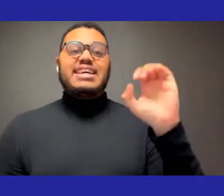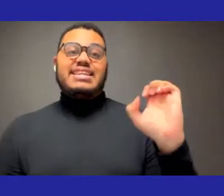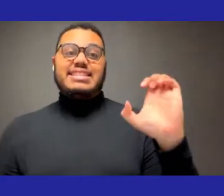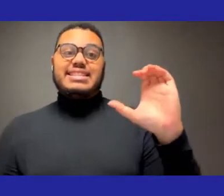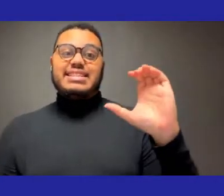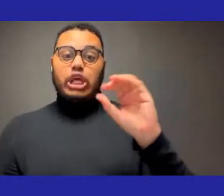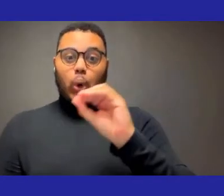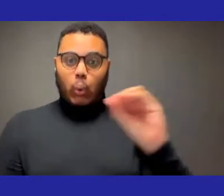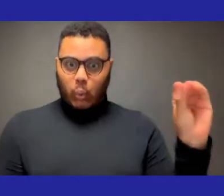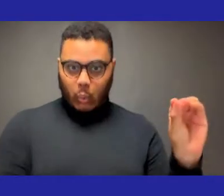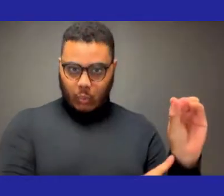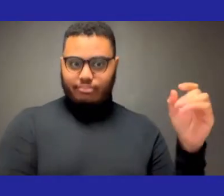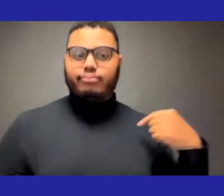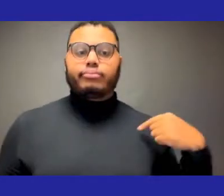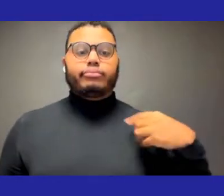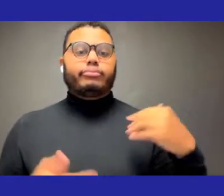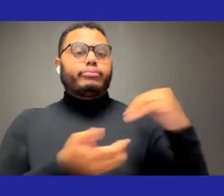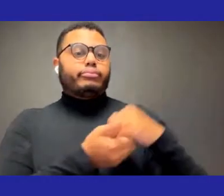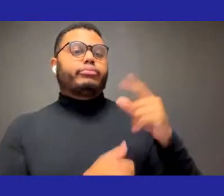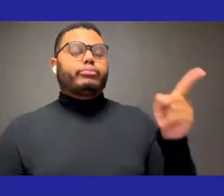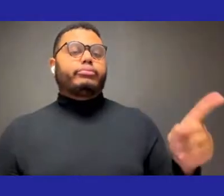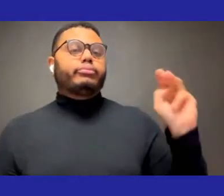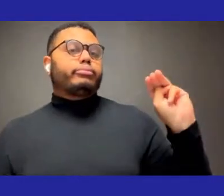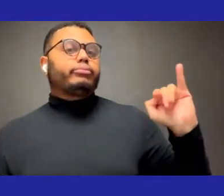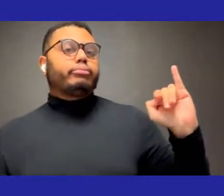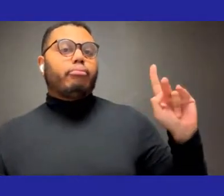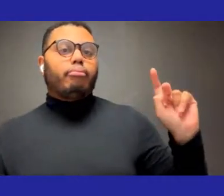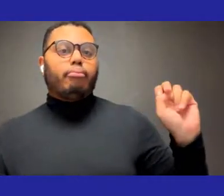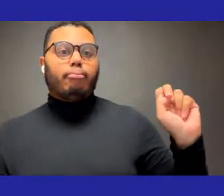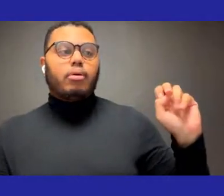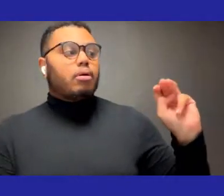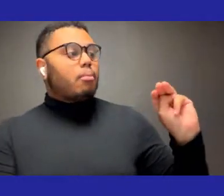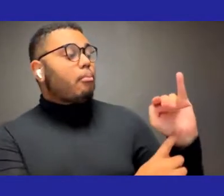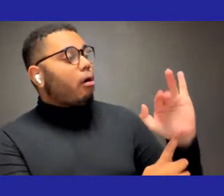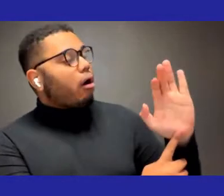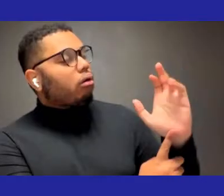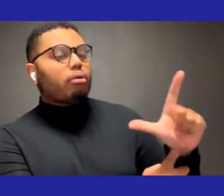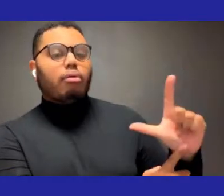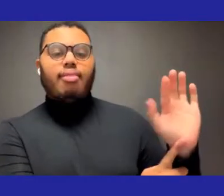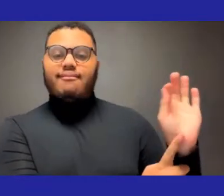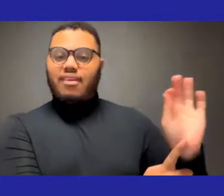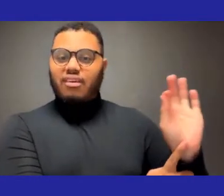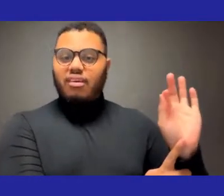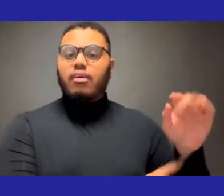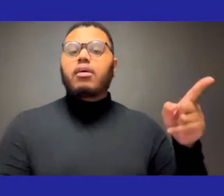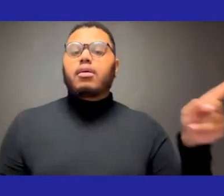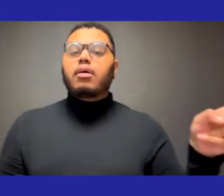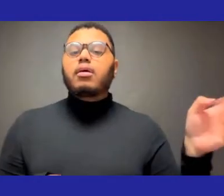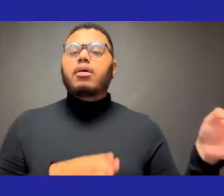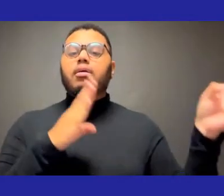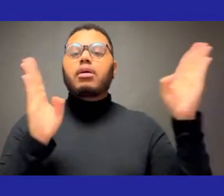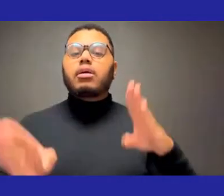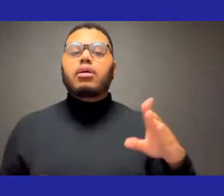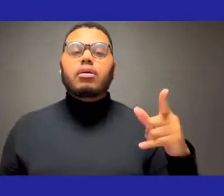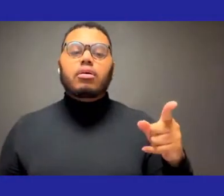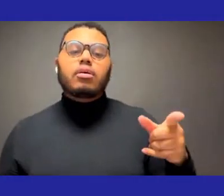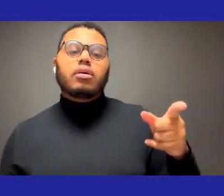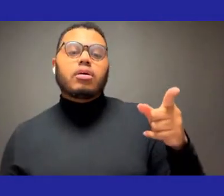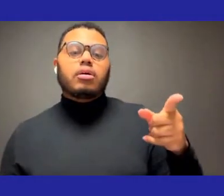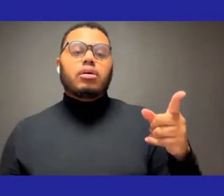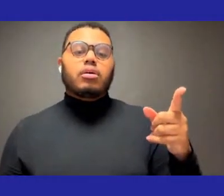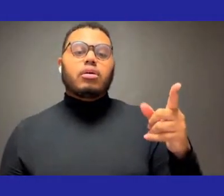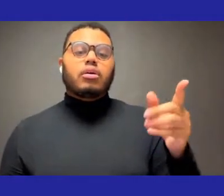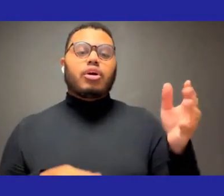colleagues, Dr. Michael Boughton, who is our Chief Health and Medical Informatics Officer, Apoorva Carrier, who manages all